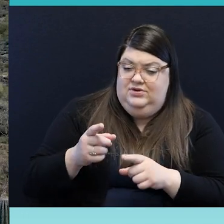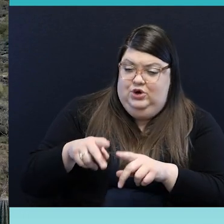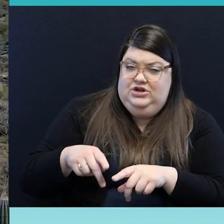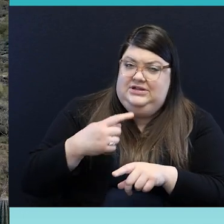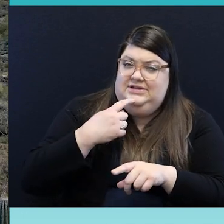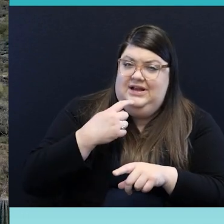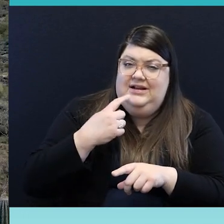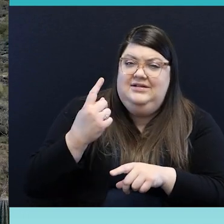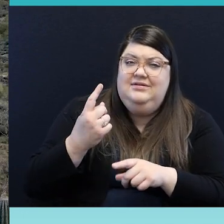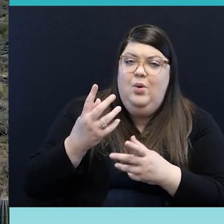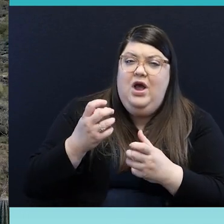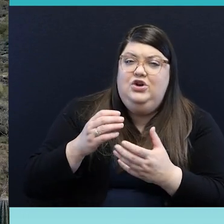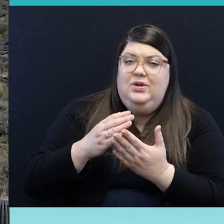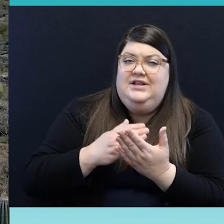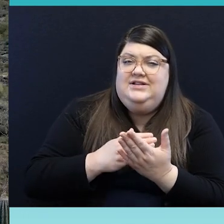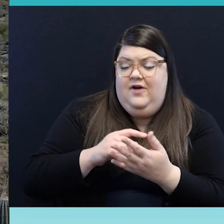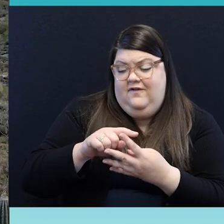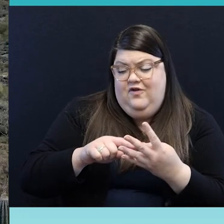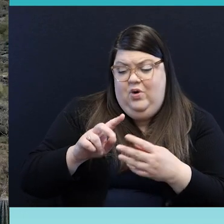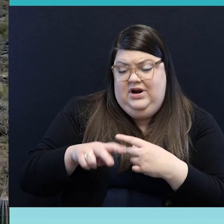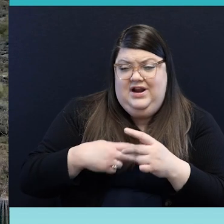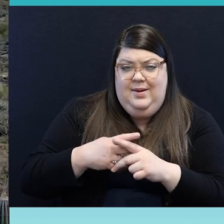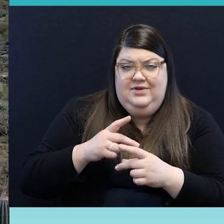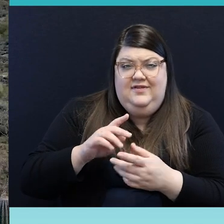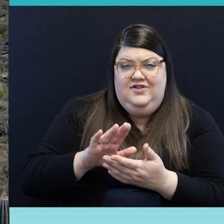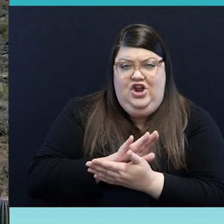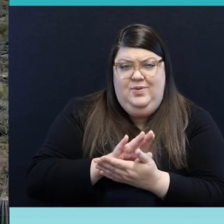list out what those four types of documents were.